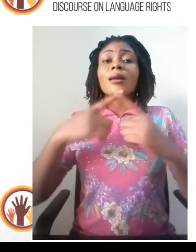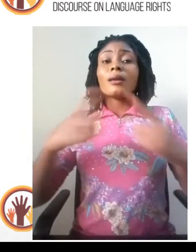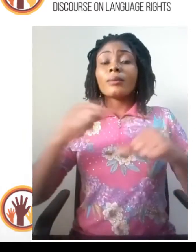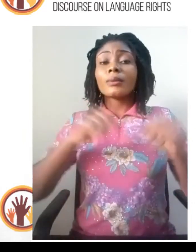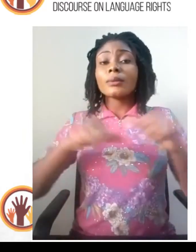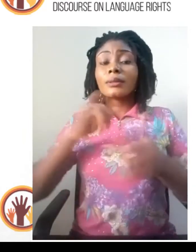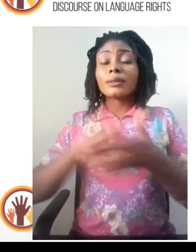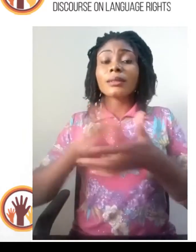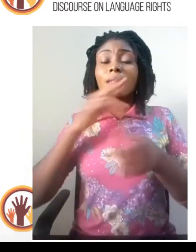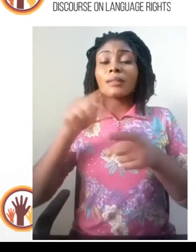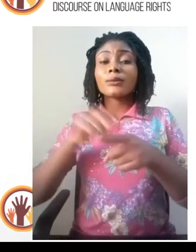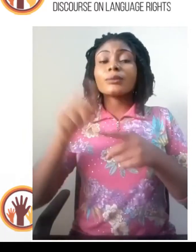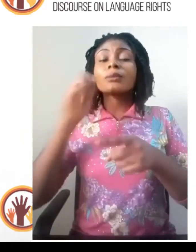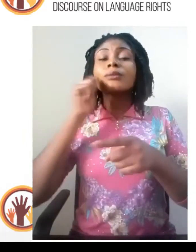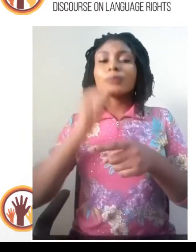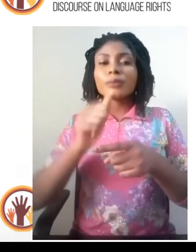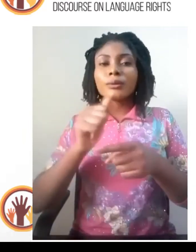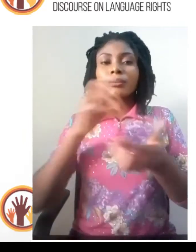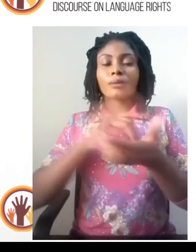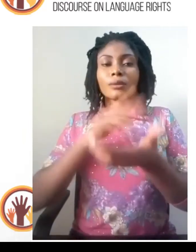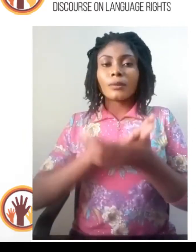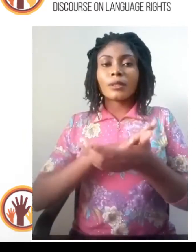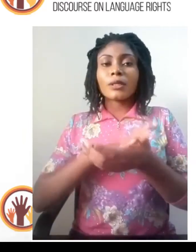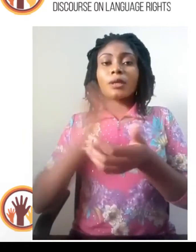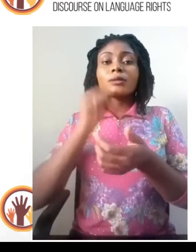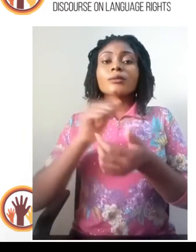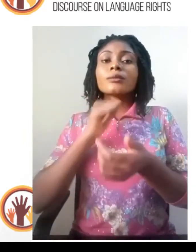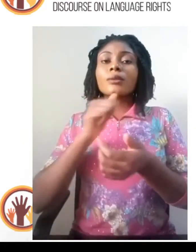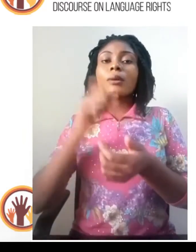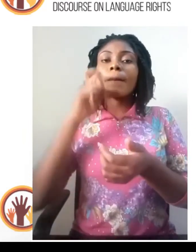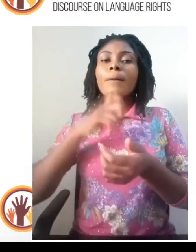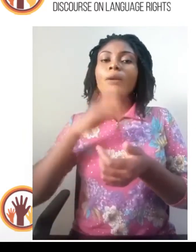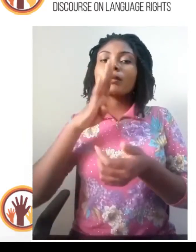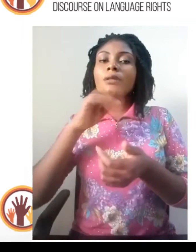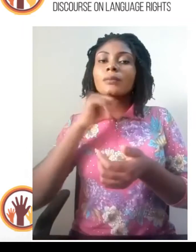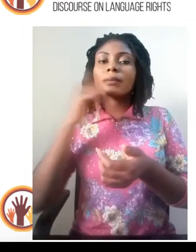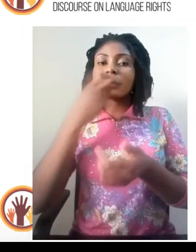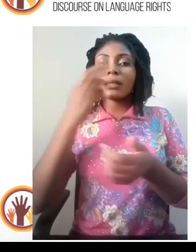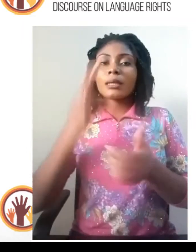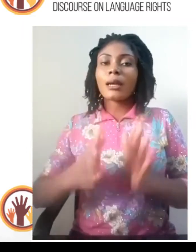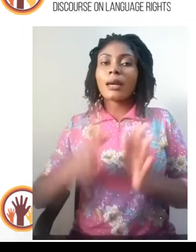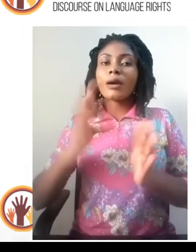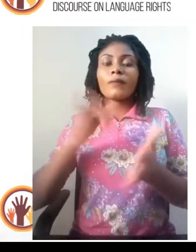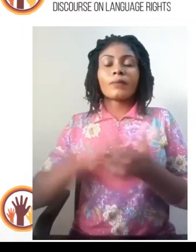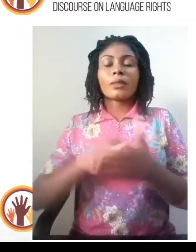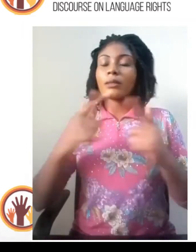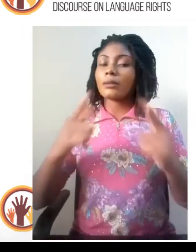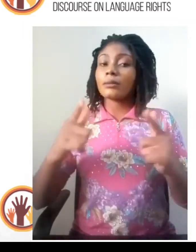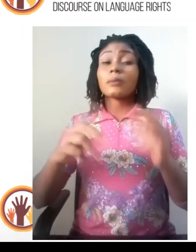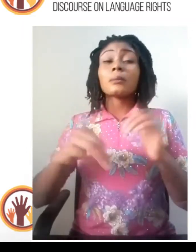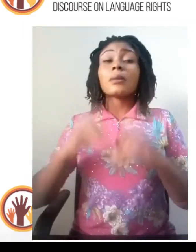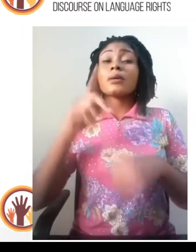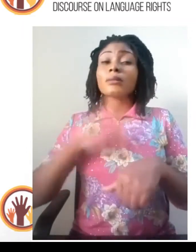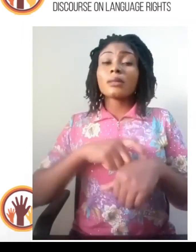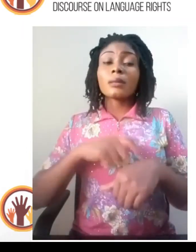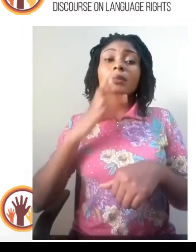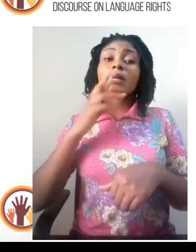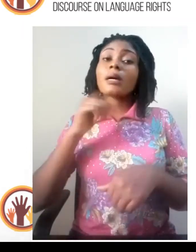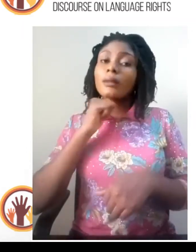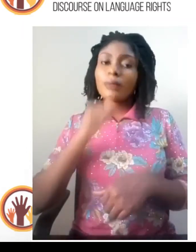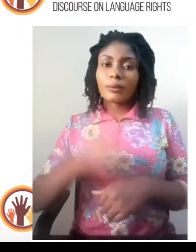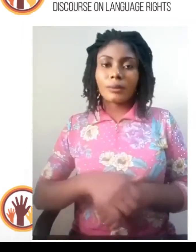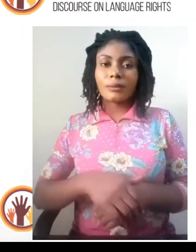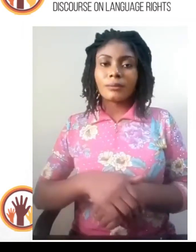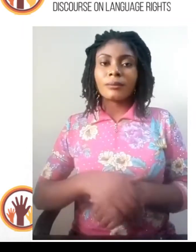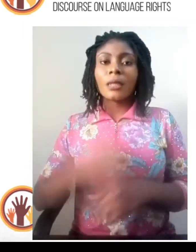document languages do not need to be speakers of that language, and in fact, in most cases are not.